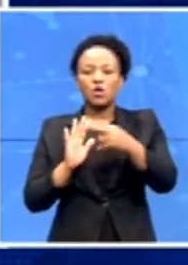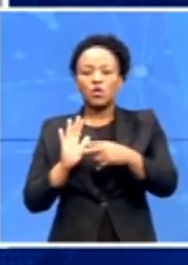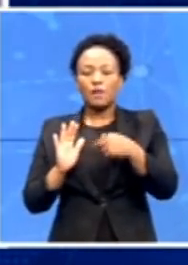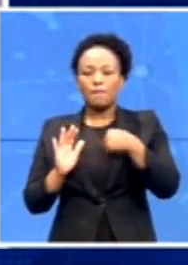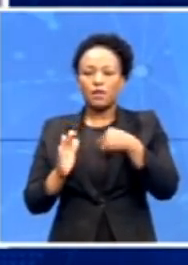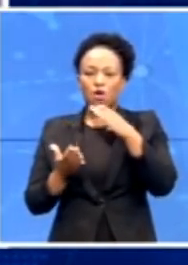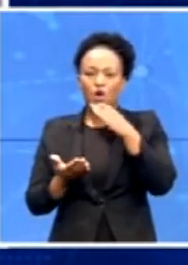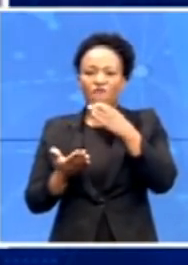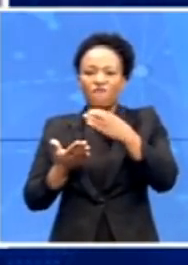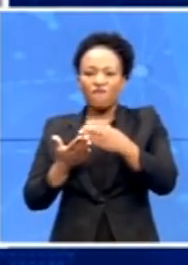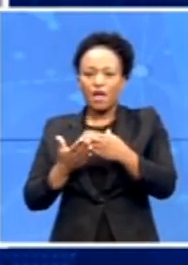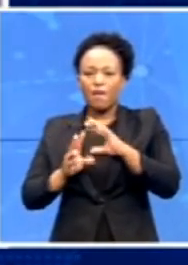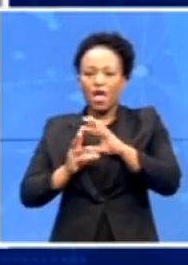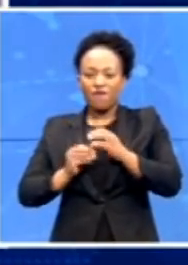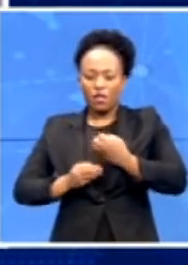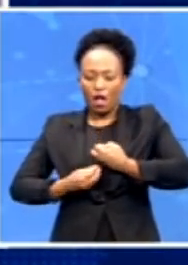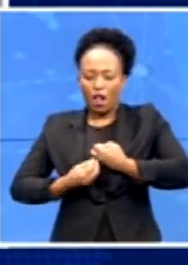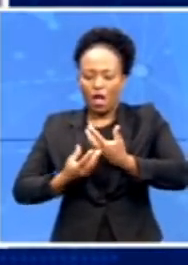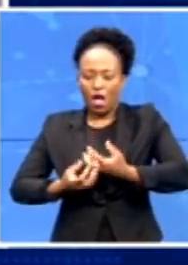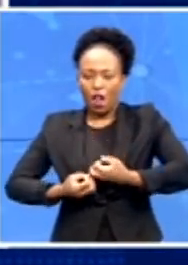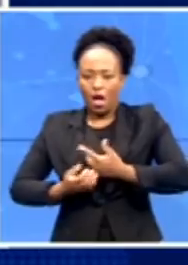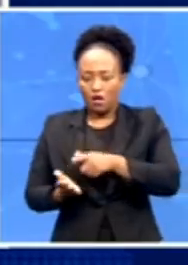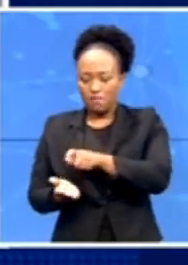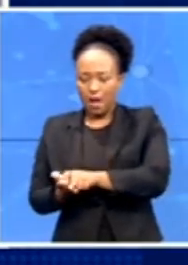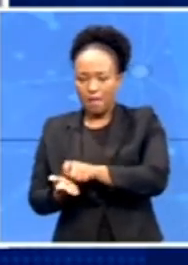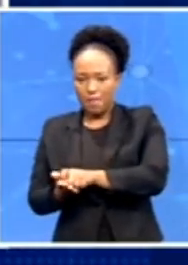relevant annexures to the arbitration hearing